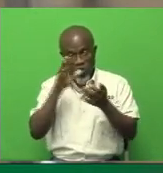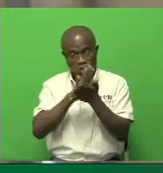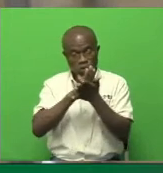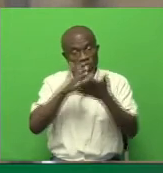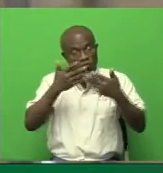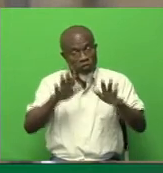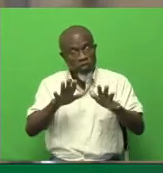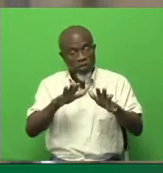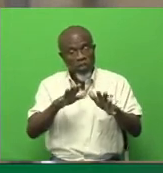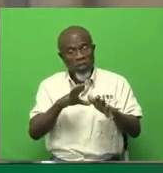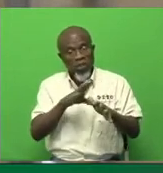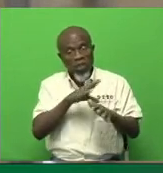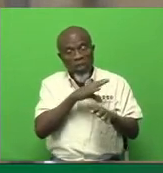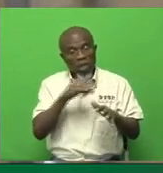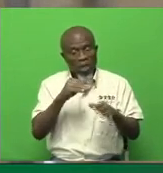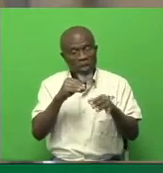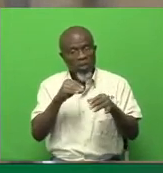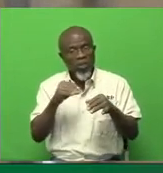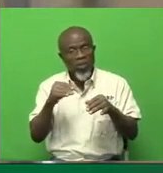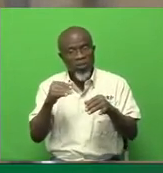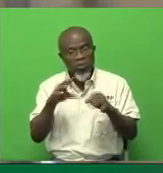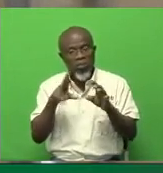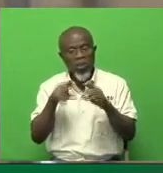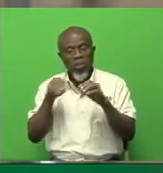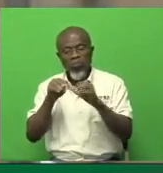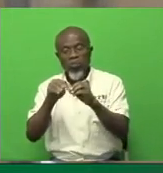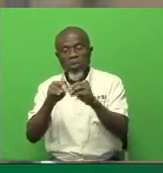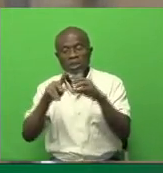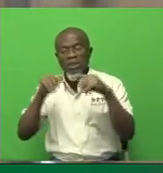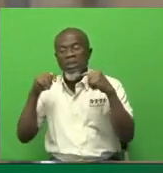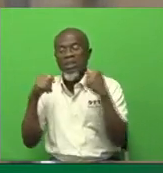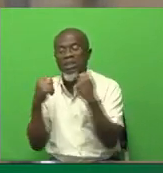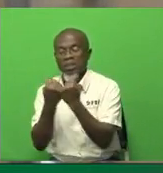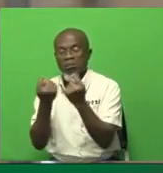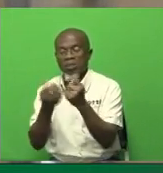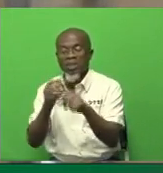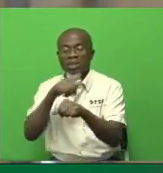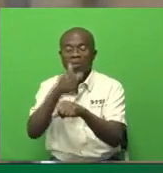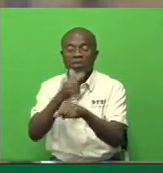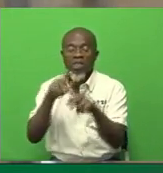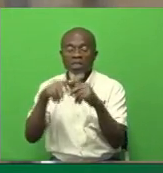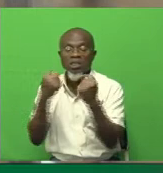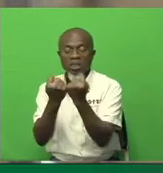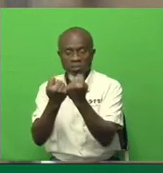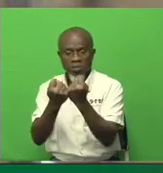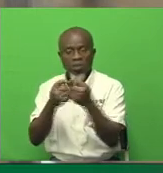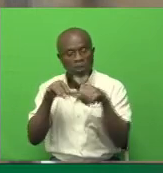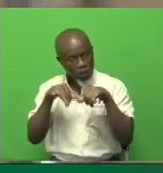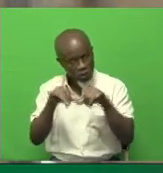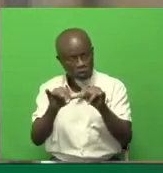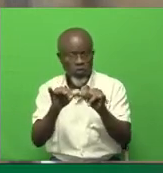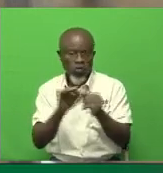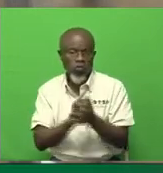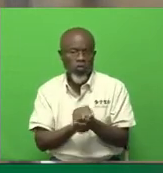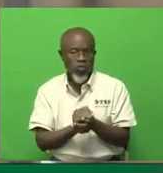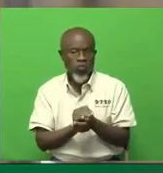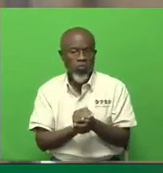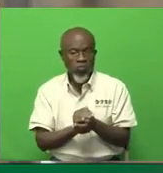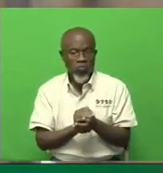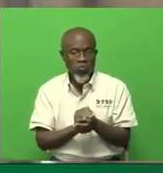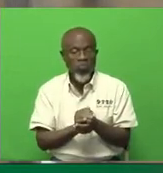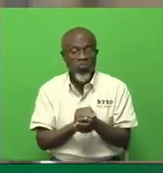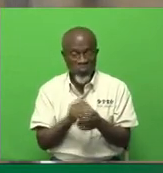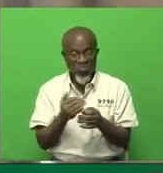firm has been engaged to continue the input of data you can imagine Madam speaker the size of this project we have over